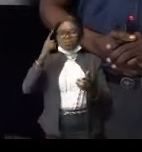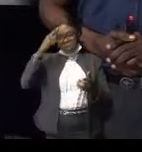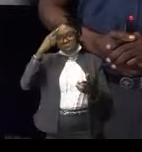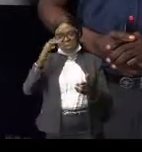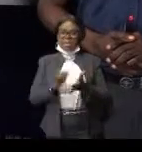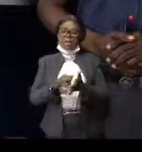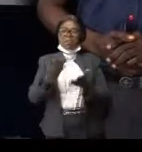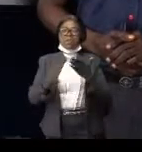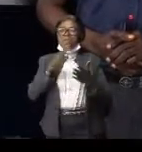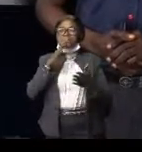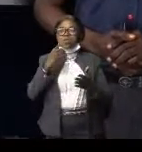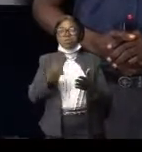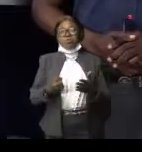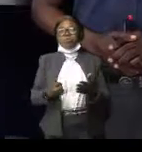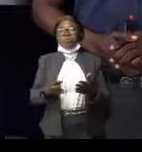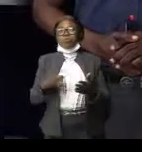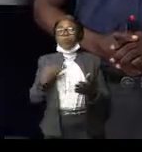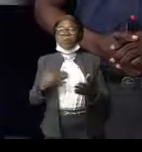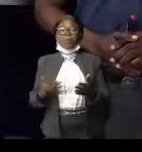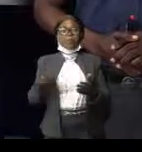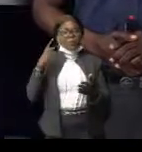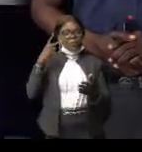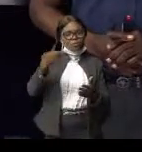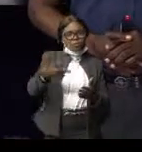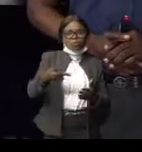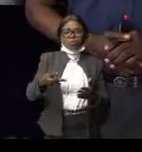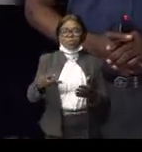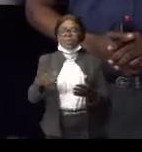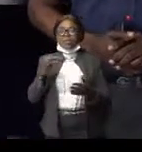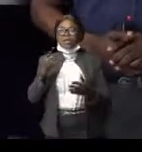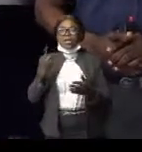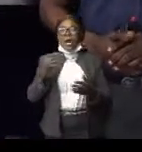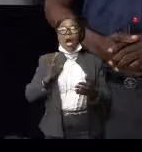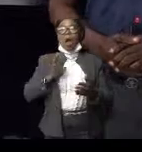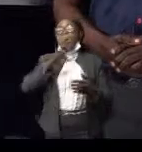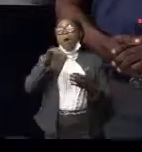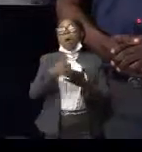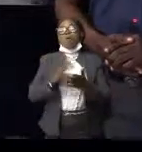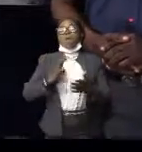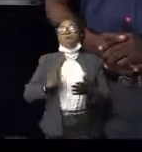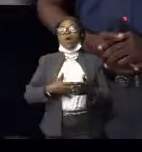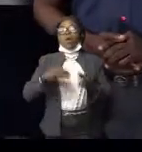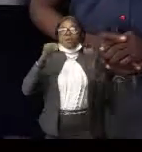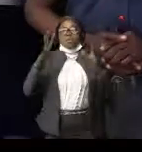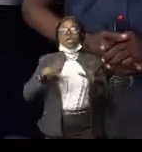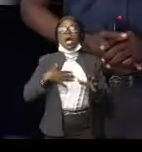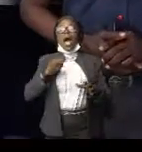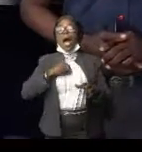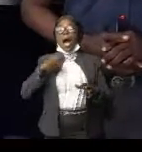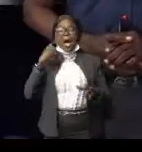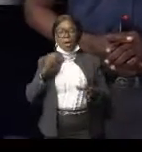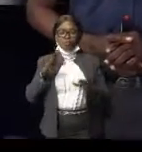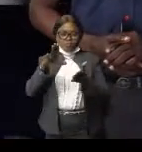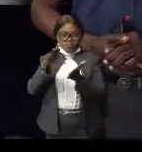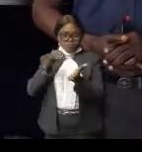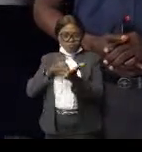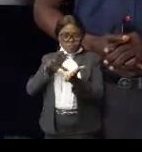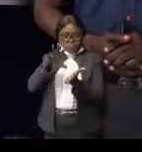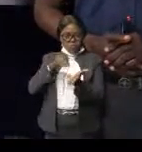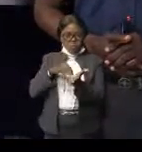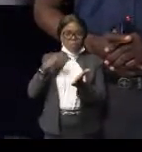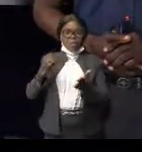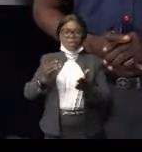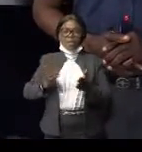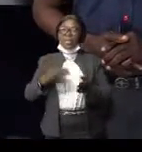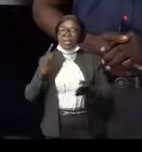of mimicking Uncle Coco for this week. I so much enjoyed the one that I saw for you and for me. So the challenge for this week is that you make a 1-minute video of